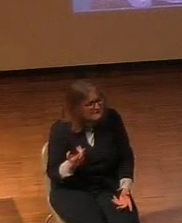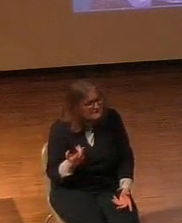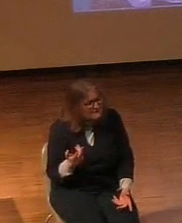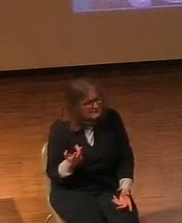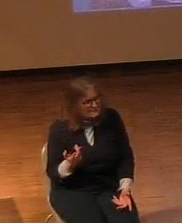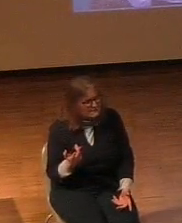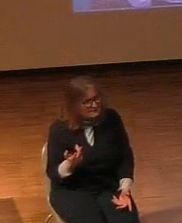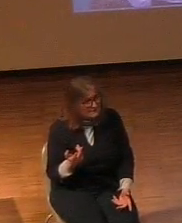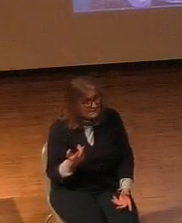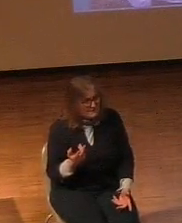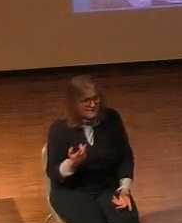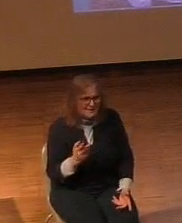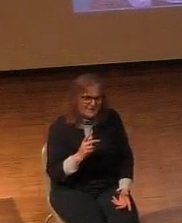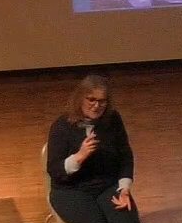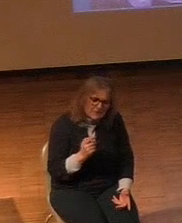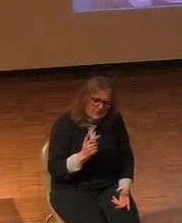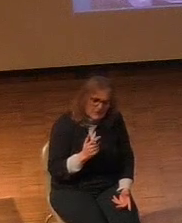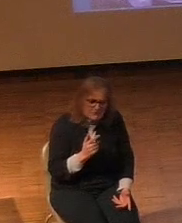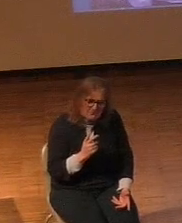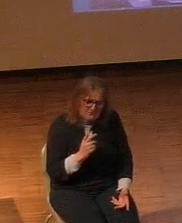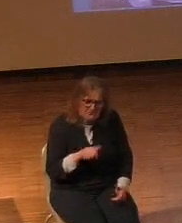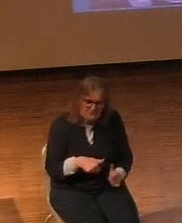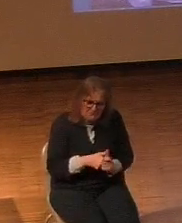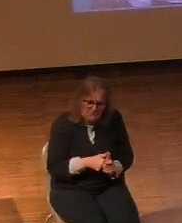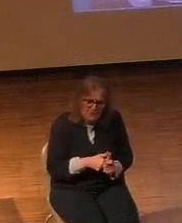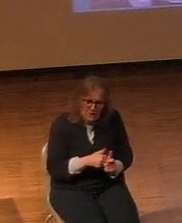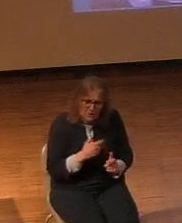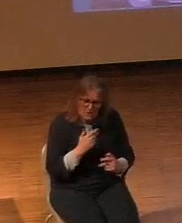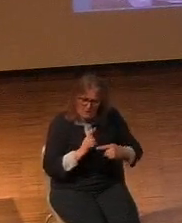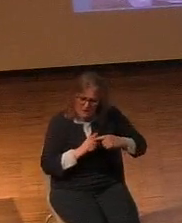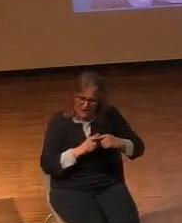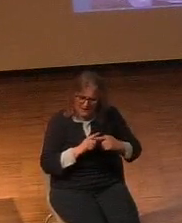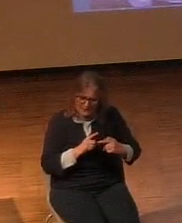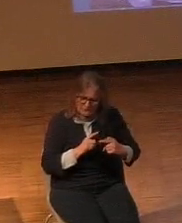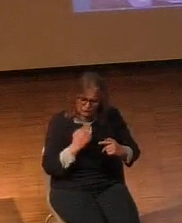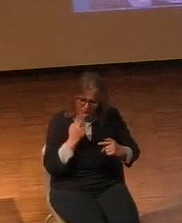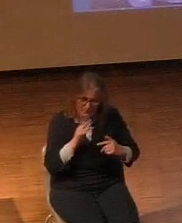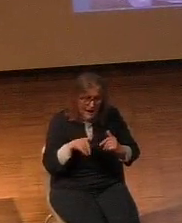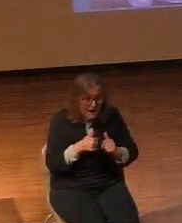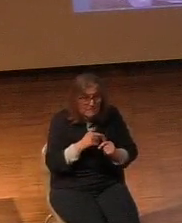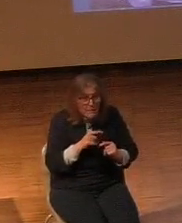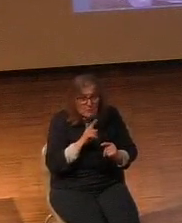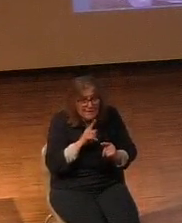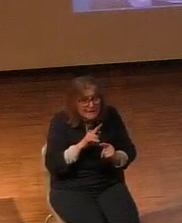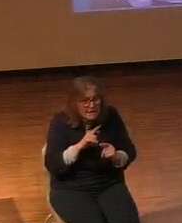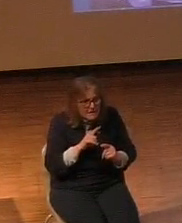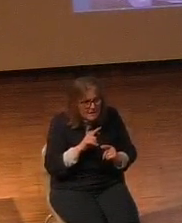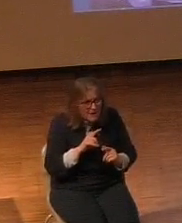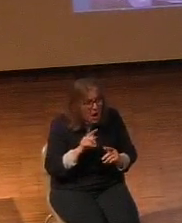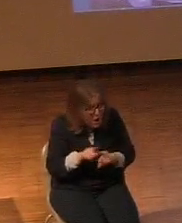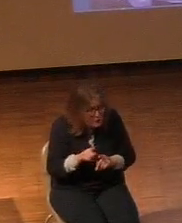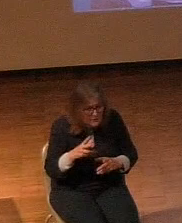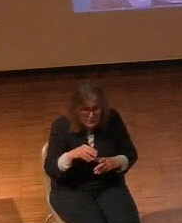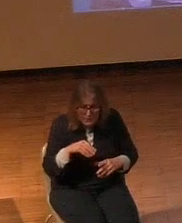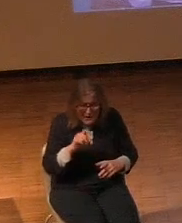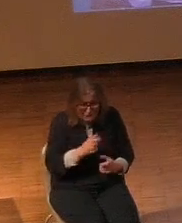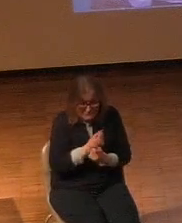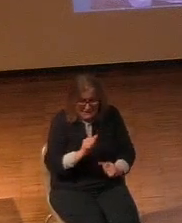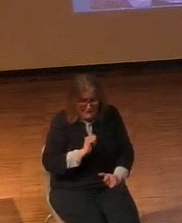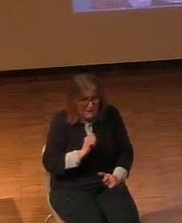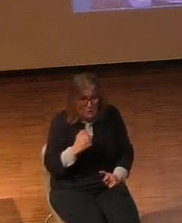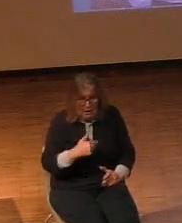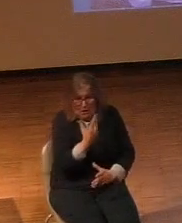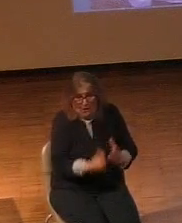It was altruistic to a degree, but it was like, we got to save ourselves. We're going down. We can't